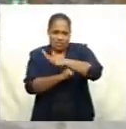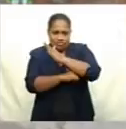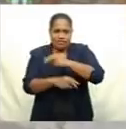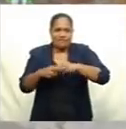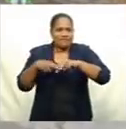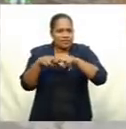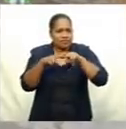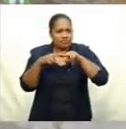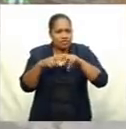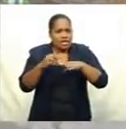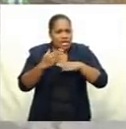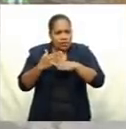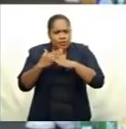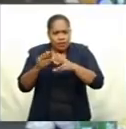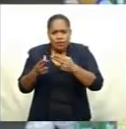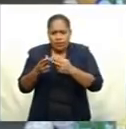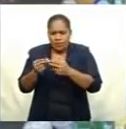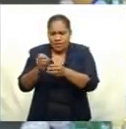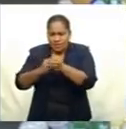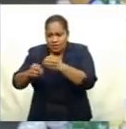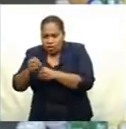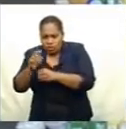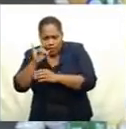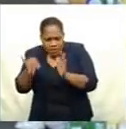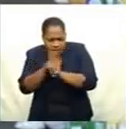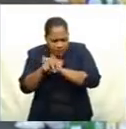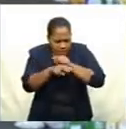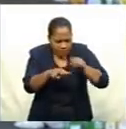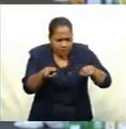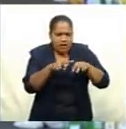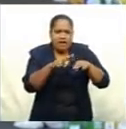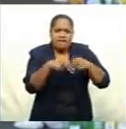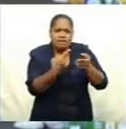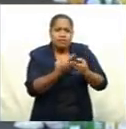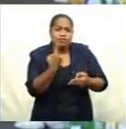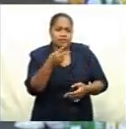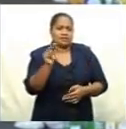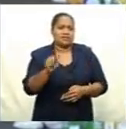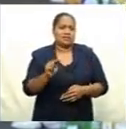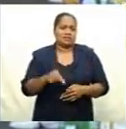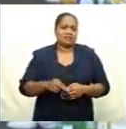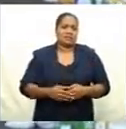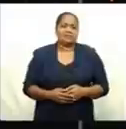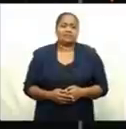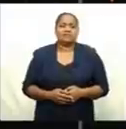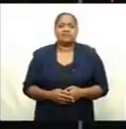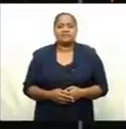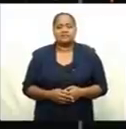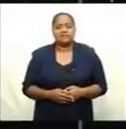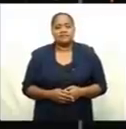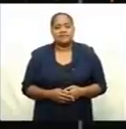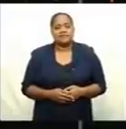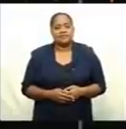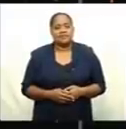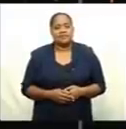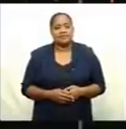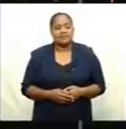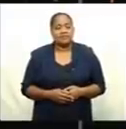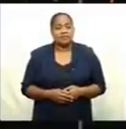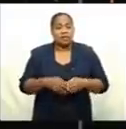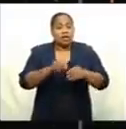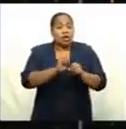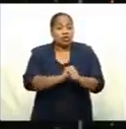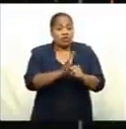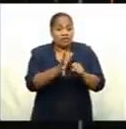to identify families that were in need. Felipe Naikaso, FBC News. With the